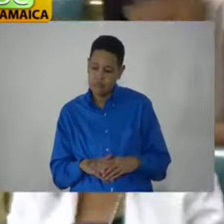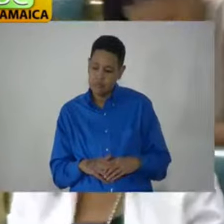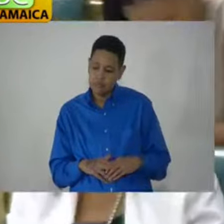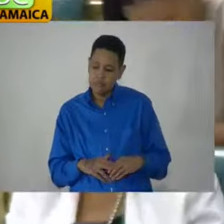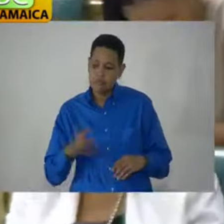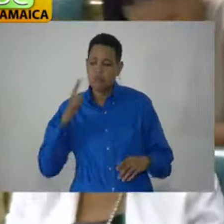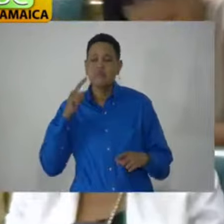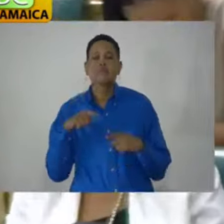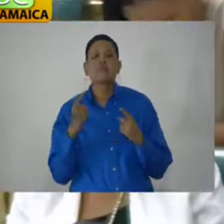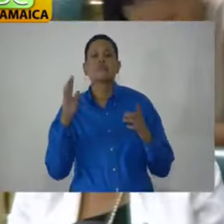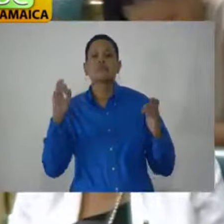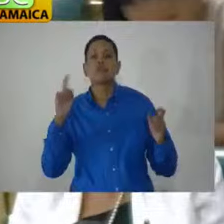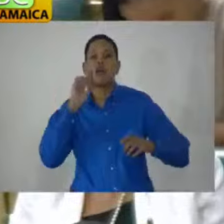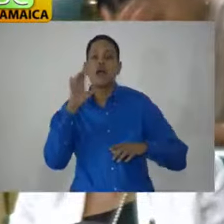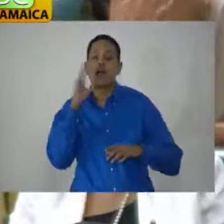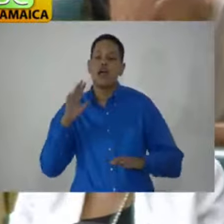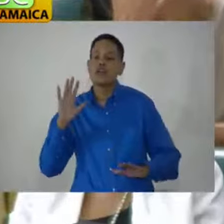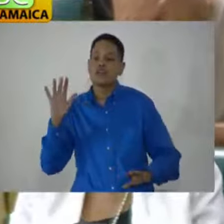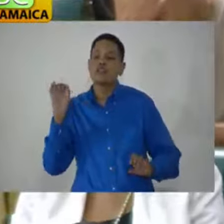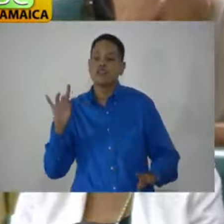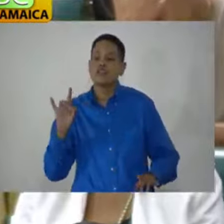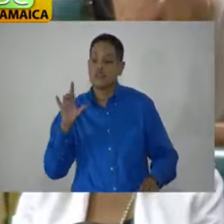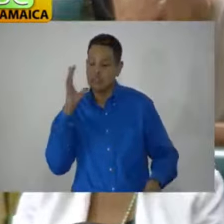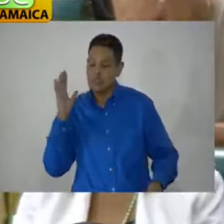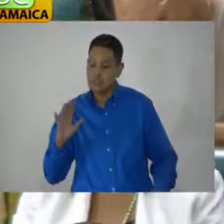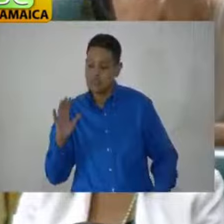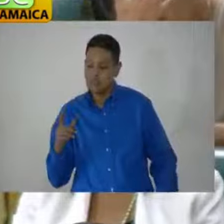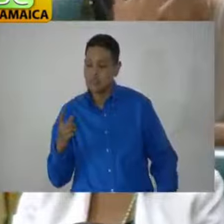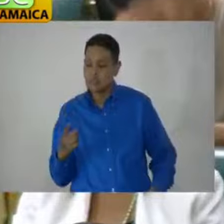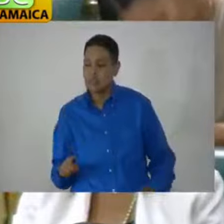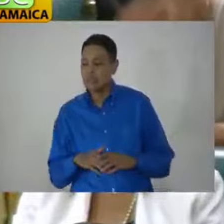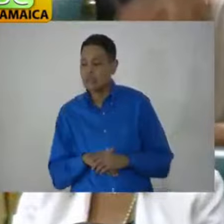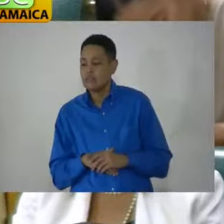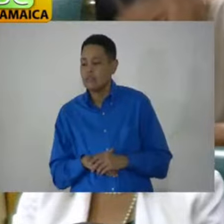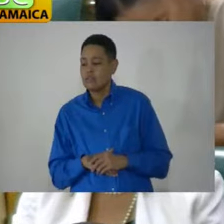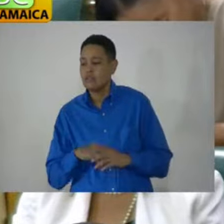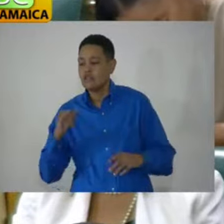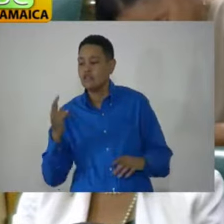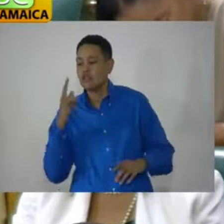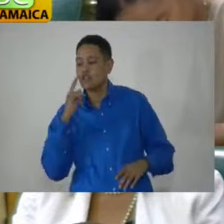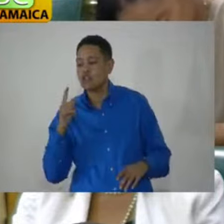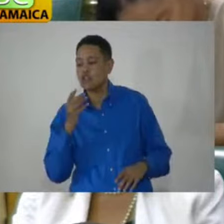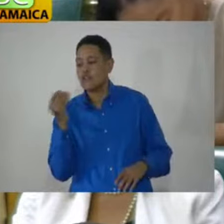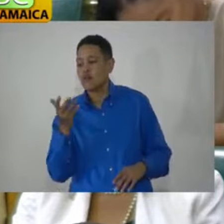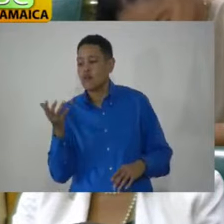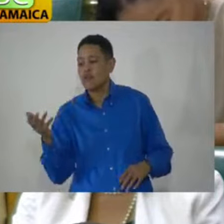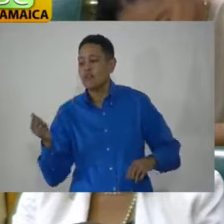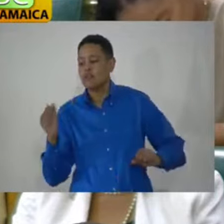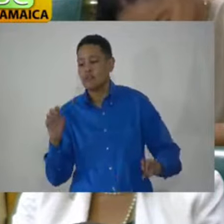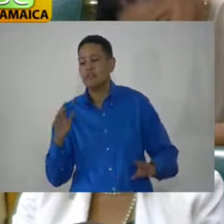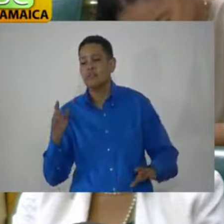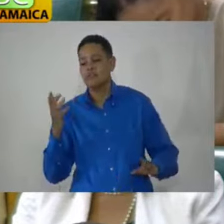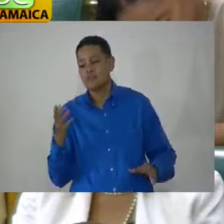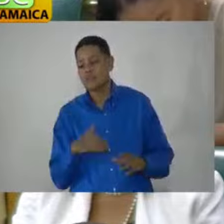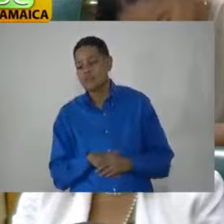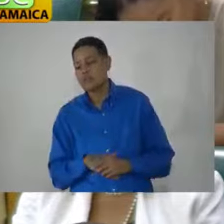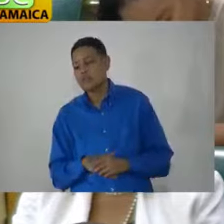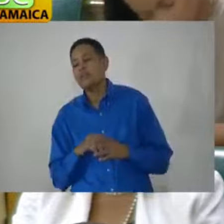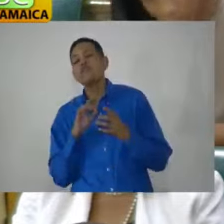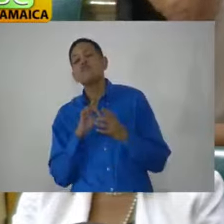The opposition spokesperson on agriculture, just a couple things. So,